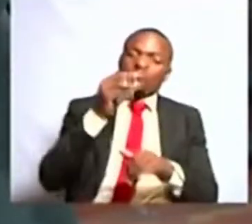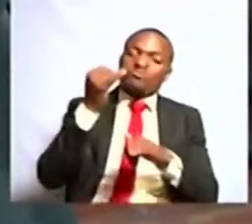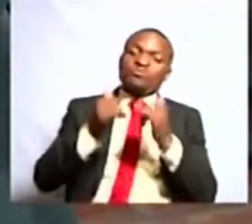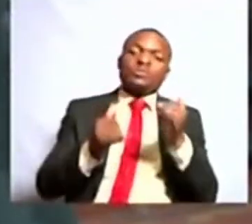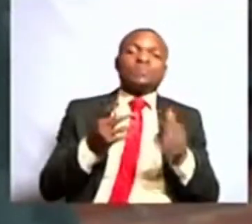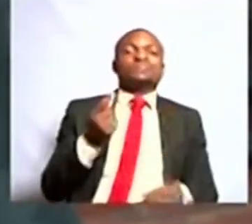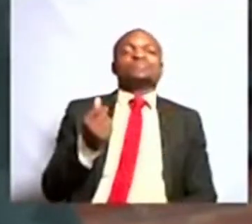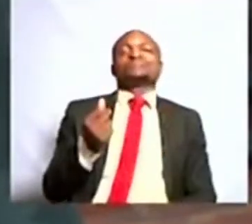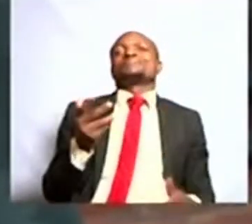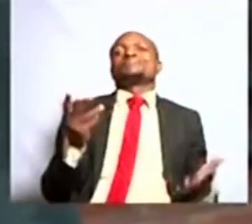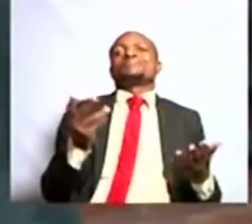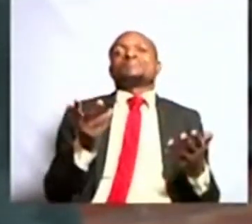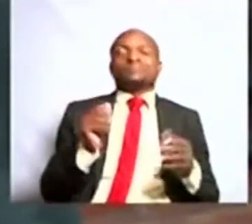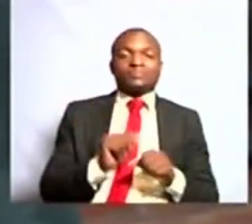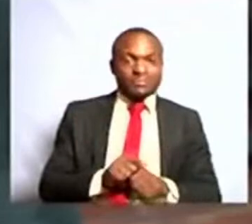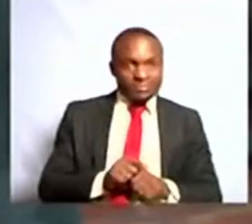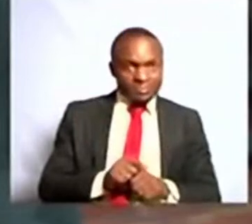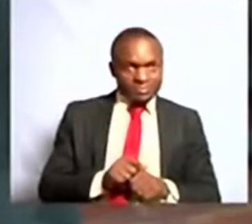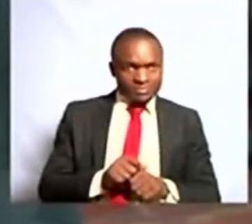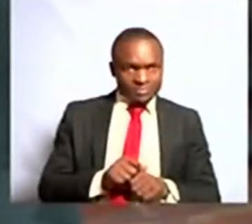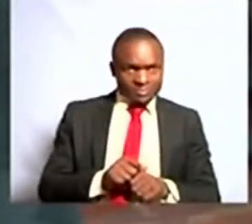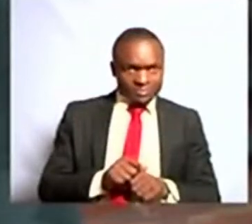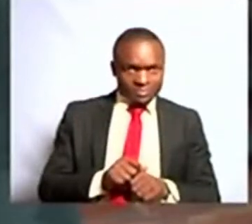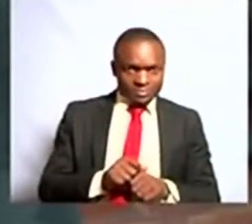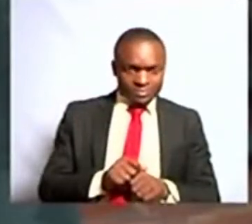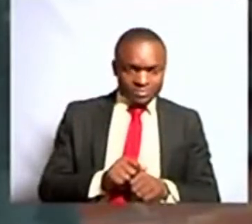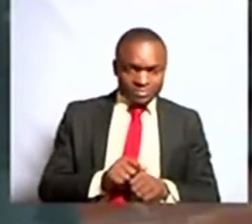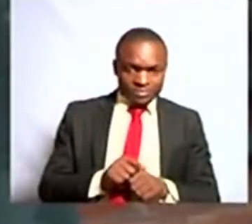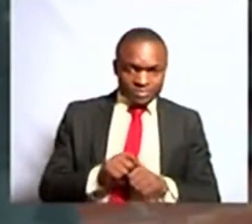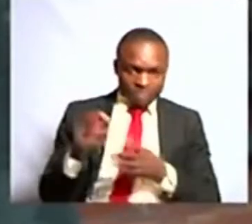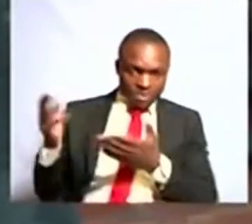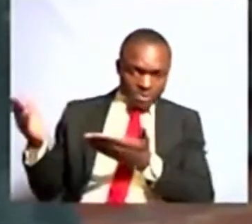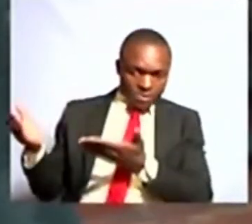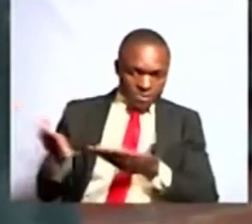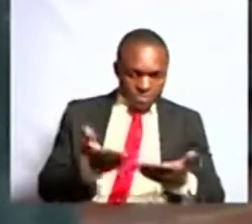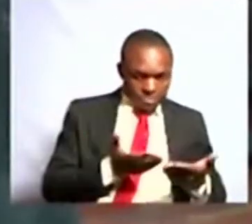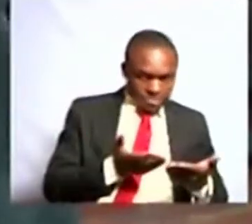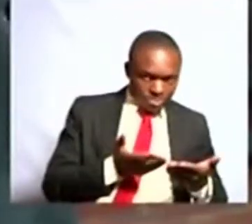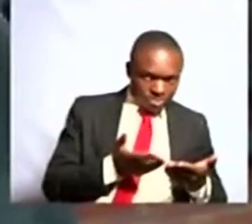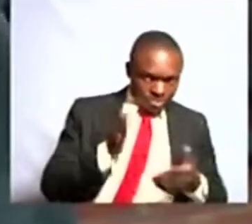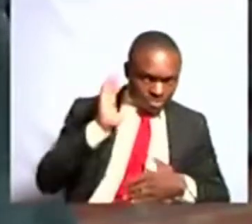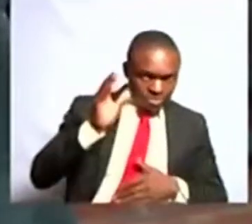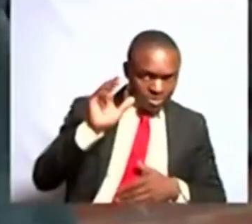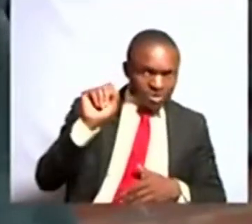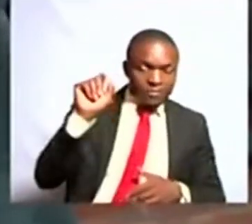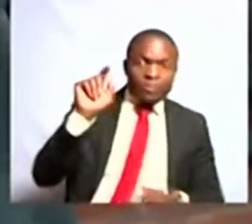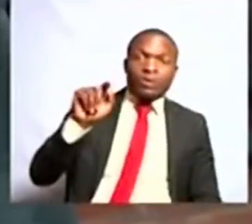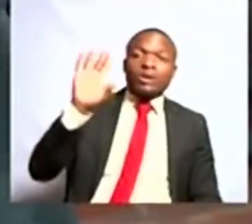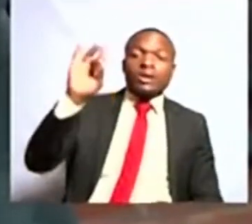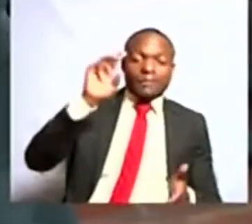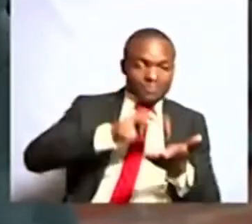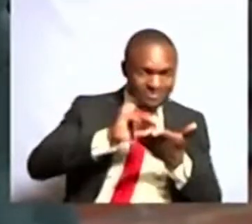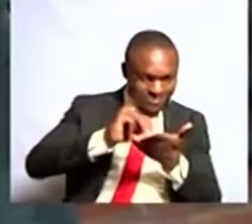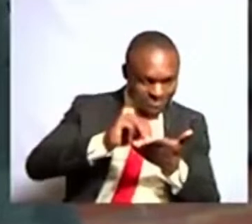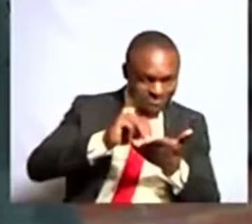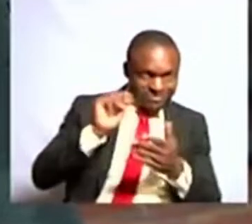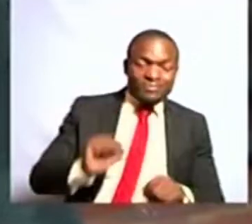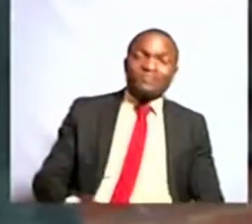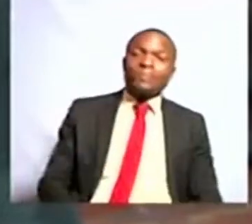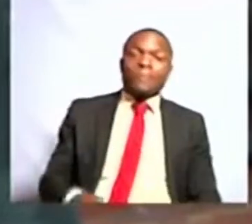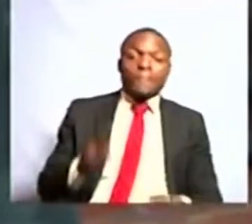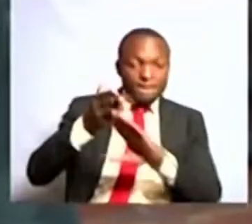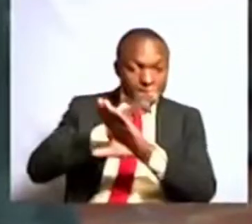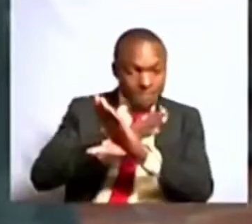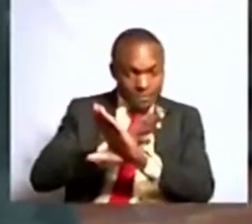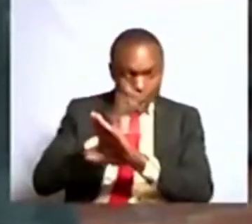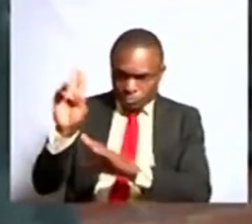money. And so we carried forward this 11.8 million. And before